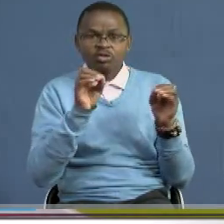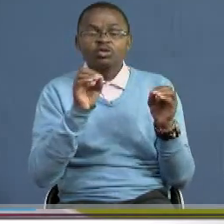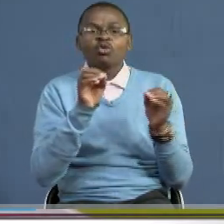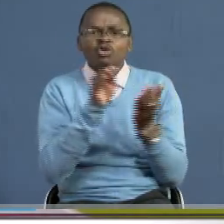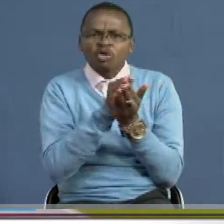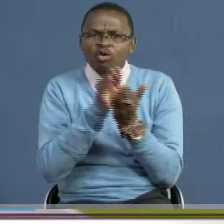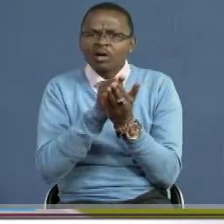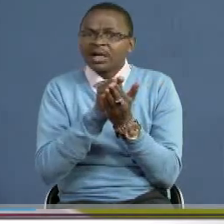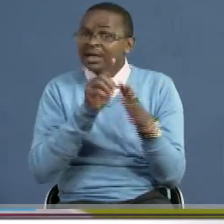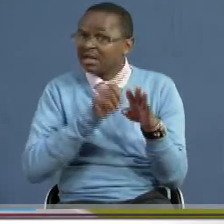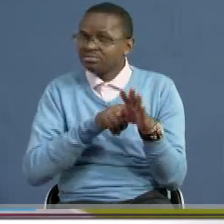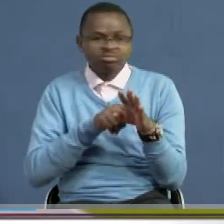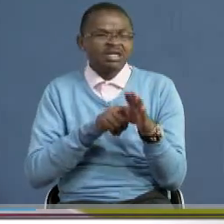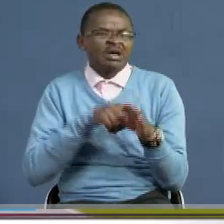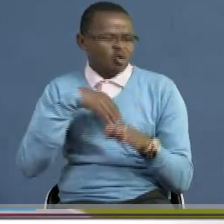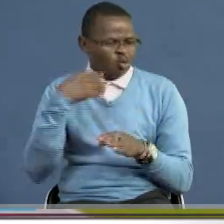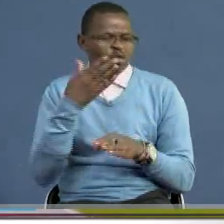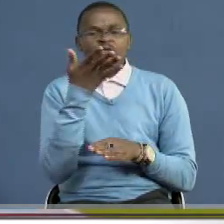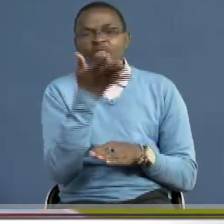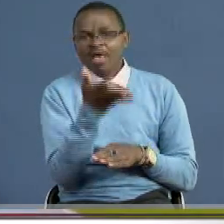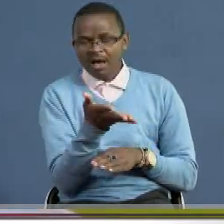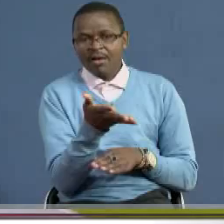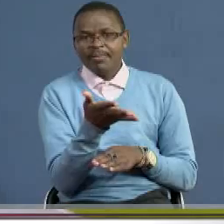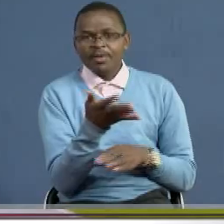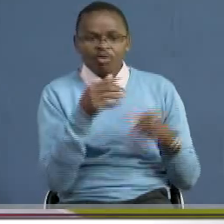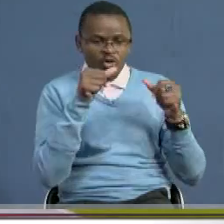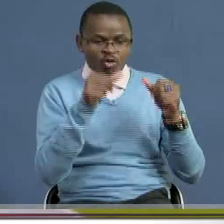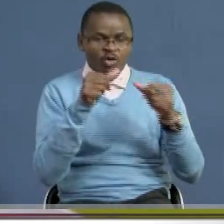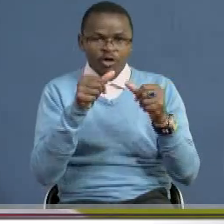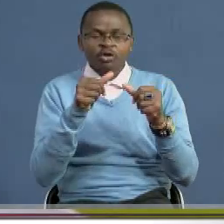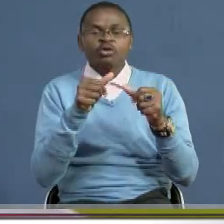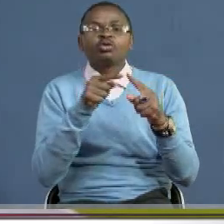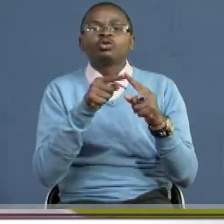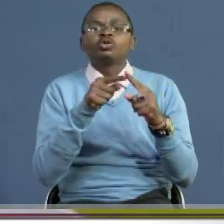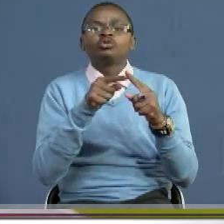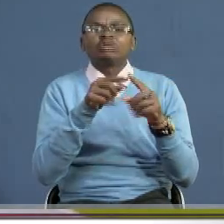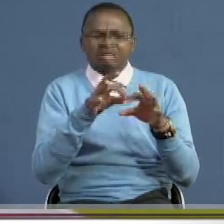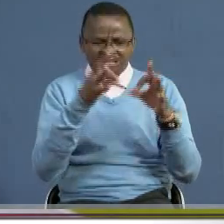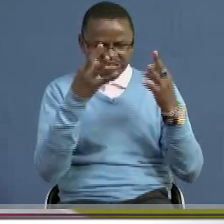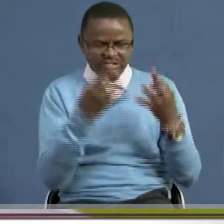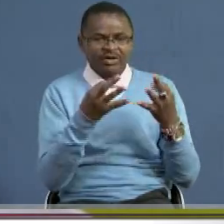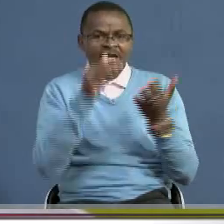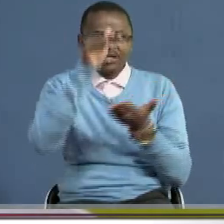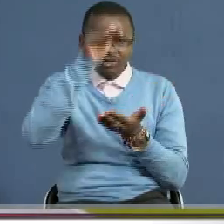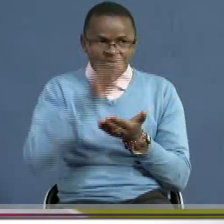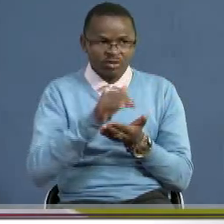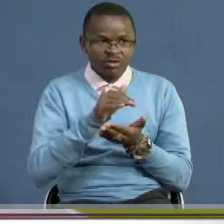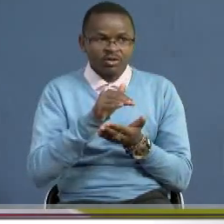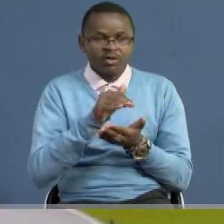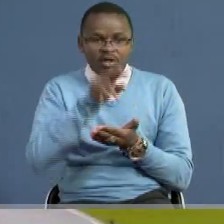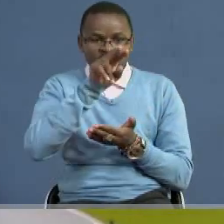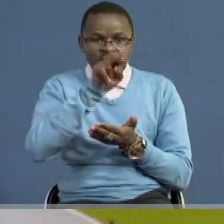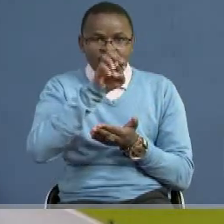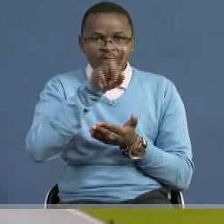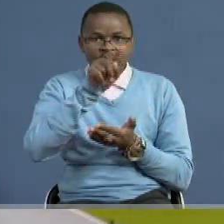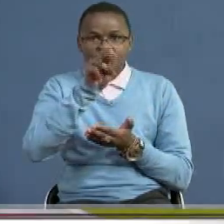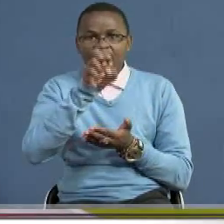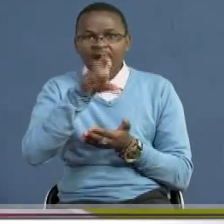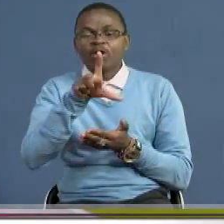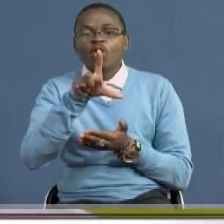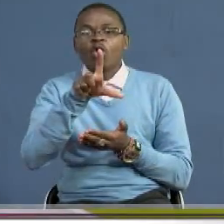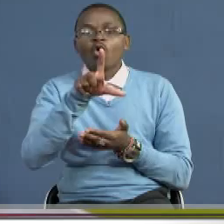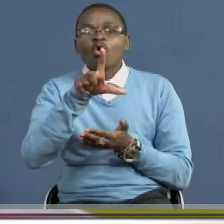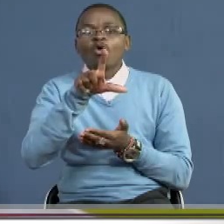of chlorhexidine so as to continue to significantly reduce the neonatal